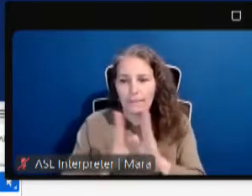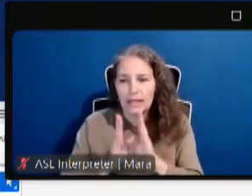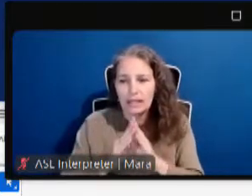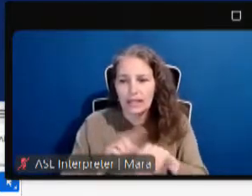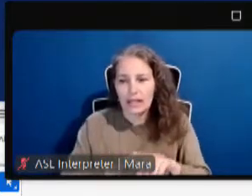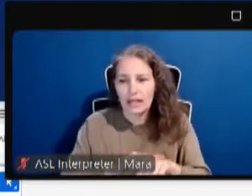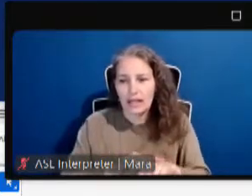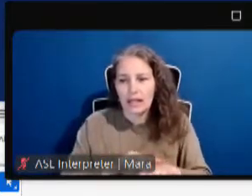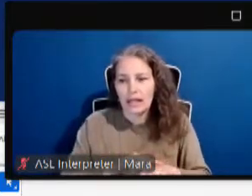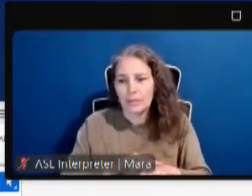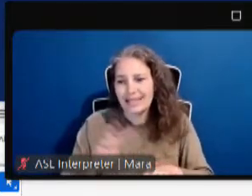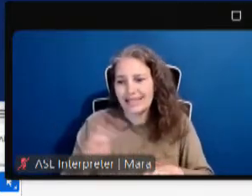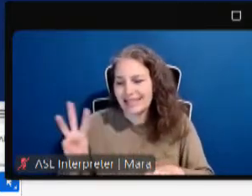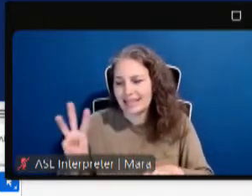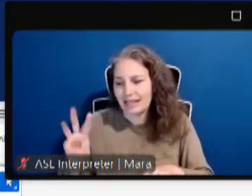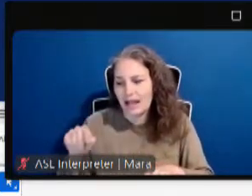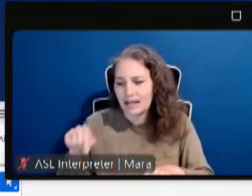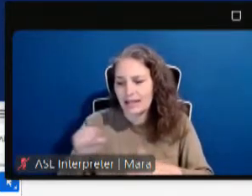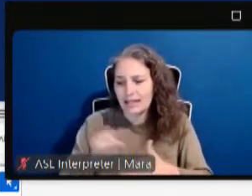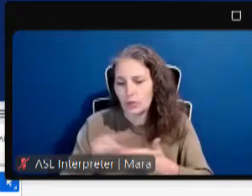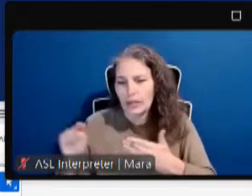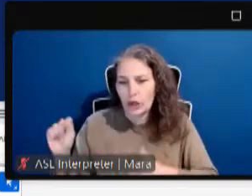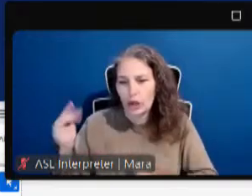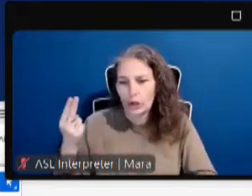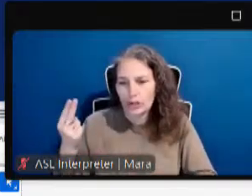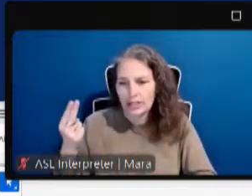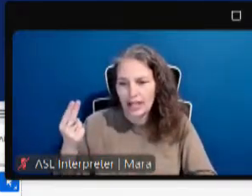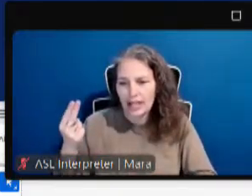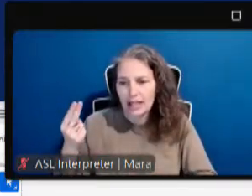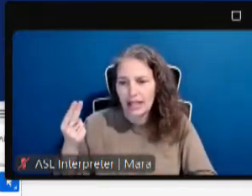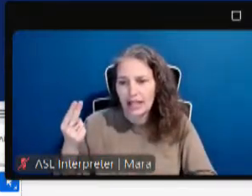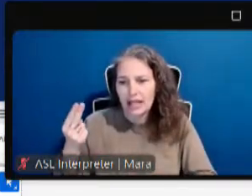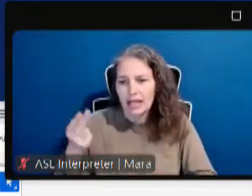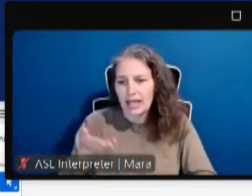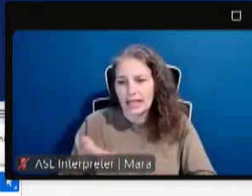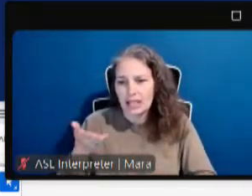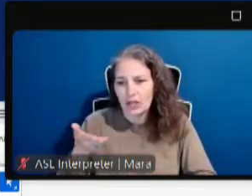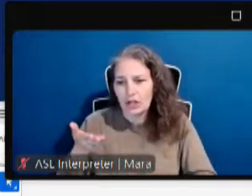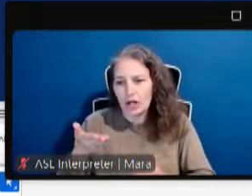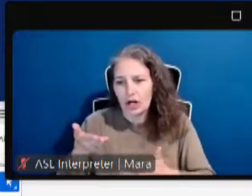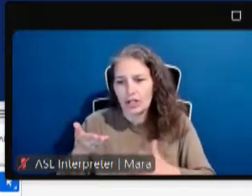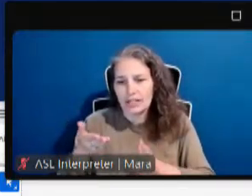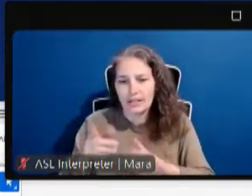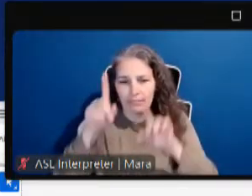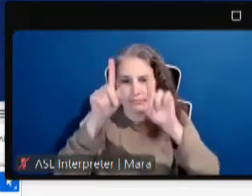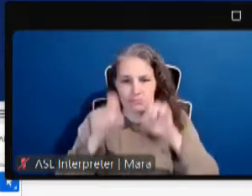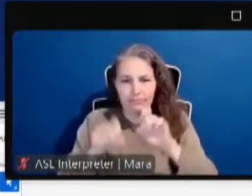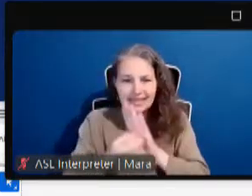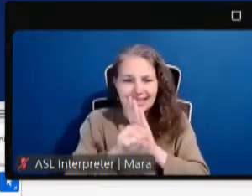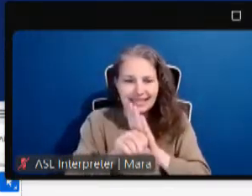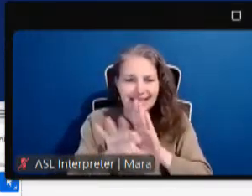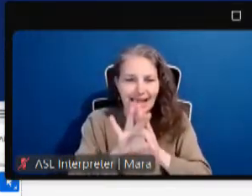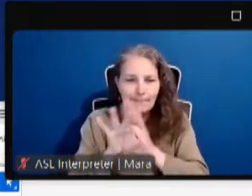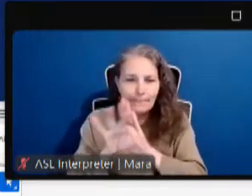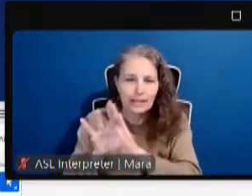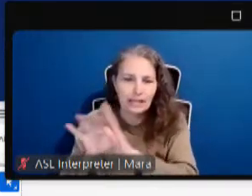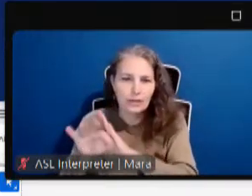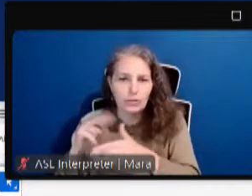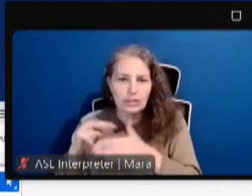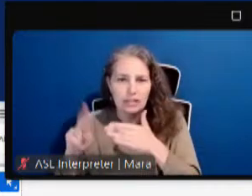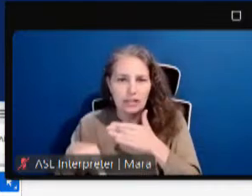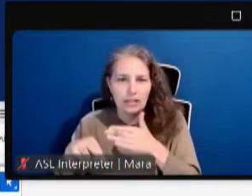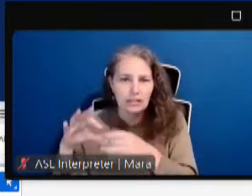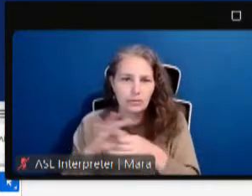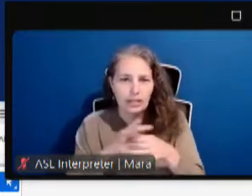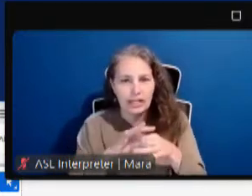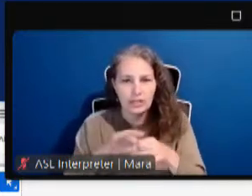6 p.m. And once again, these are the sampling results related to Rue and Associates and Dr. Love. This would be the